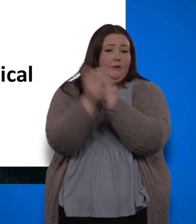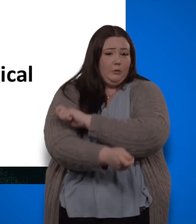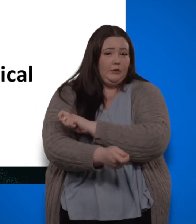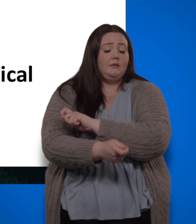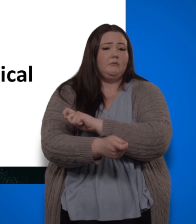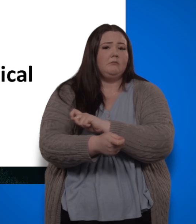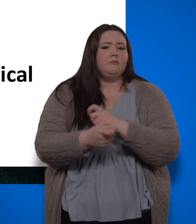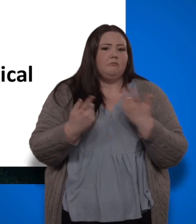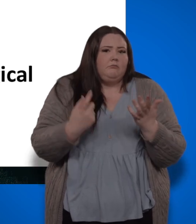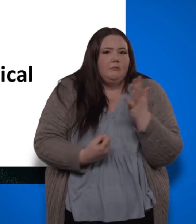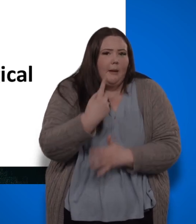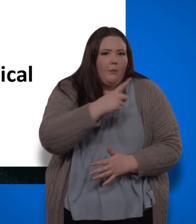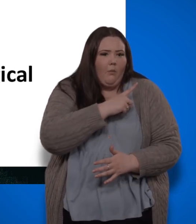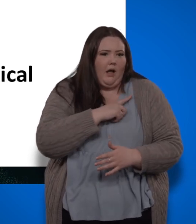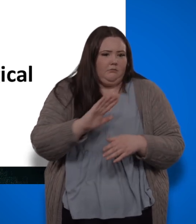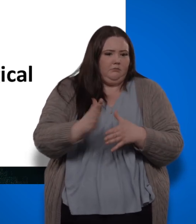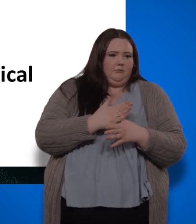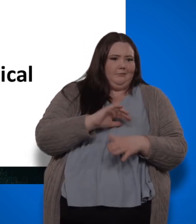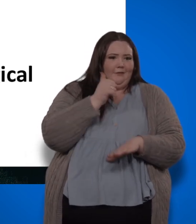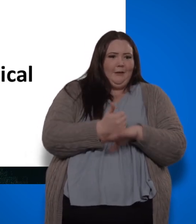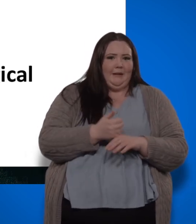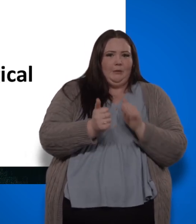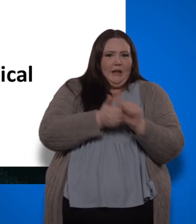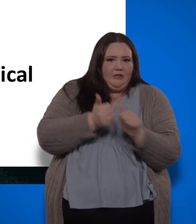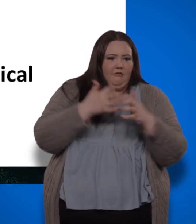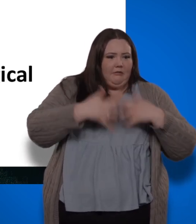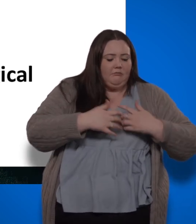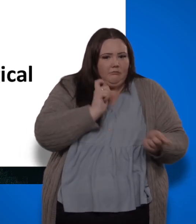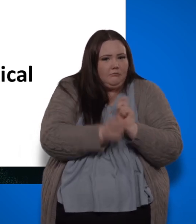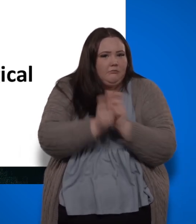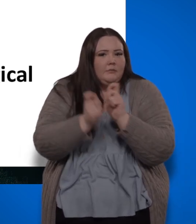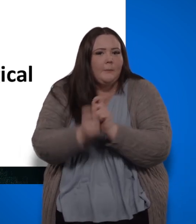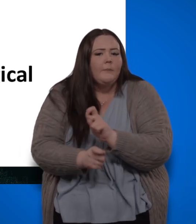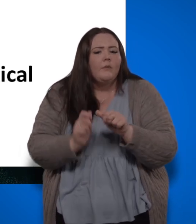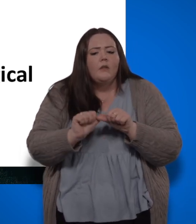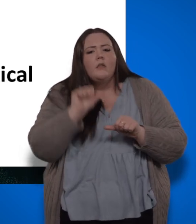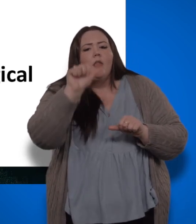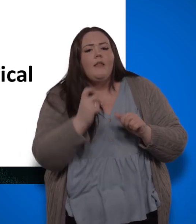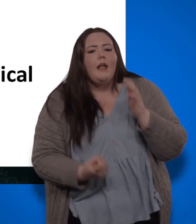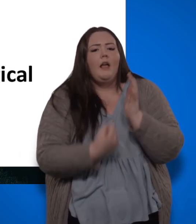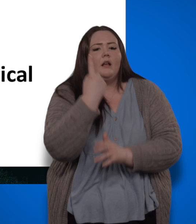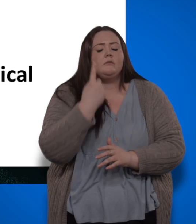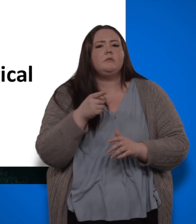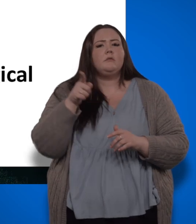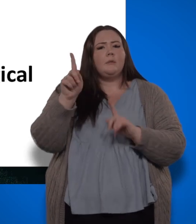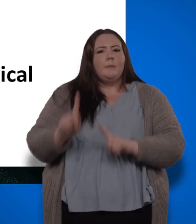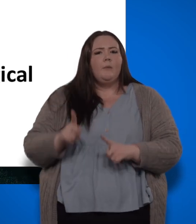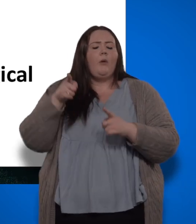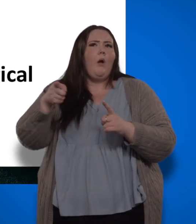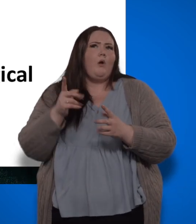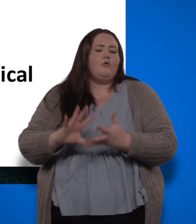of fundamental engineering technological changes. And then what happens is the creative writers, the artists,